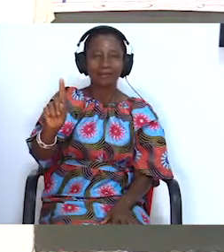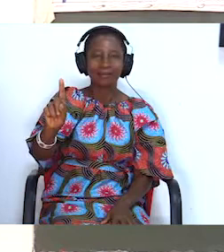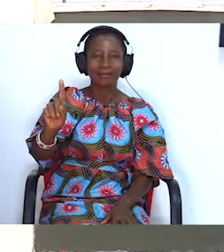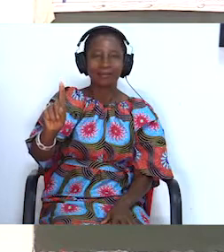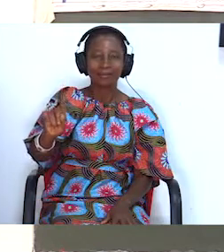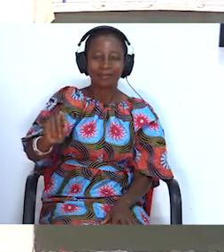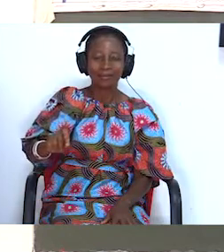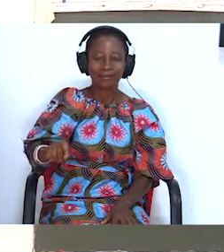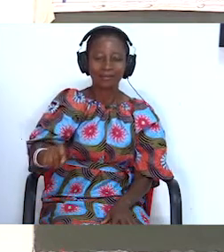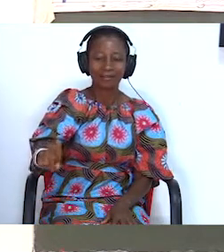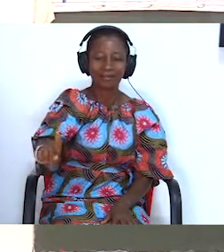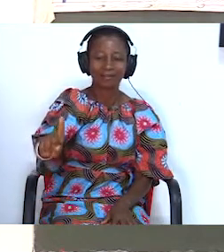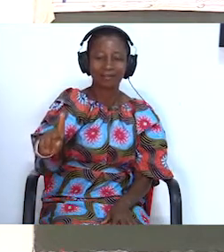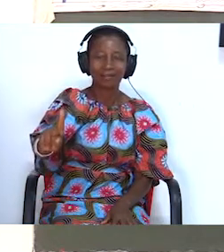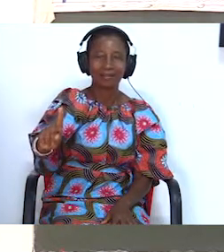up,